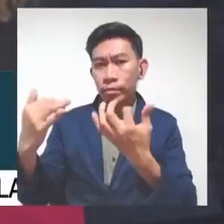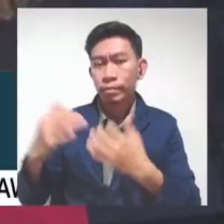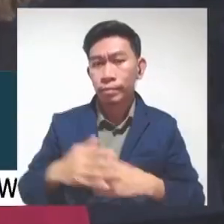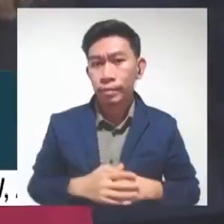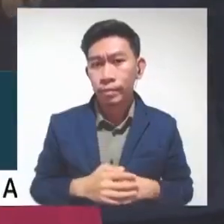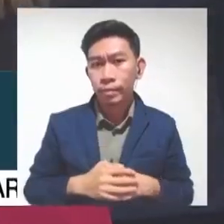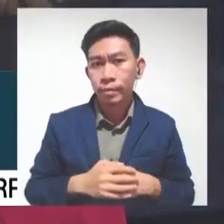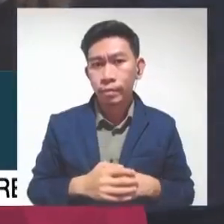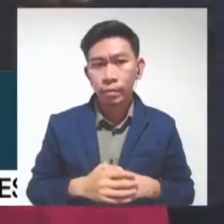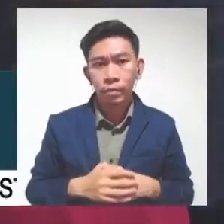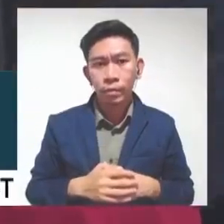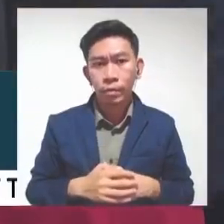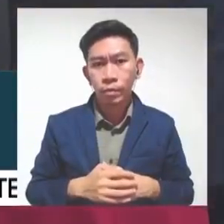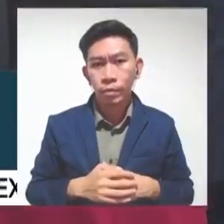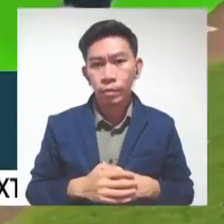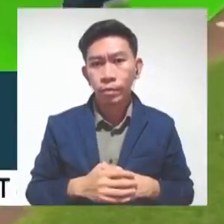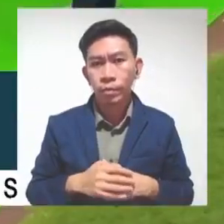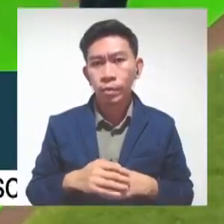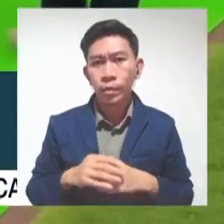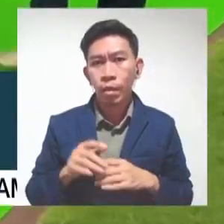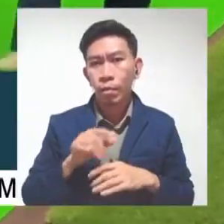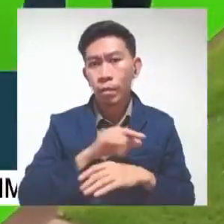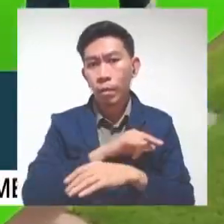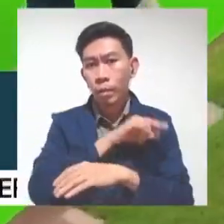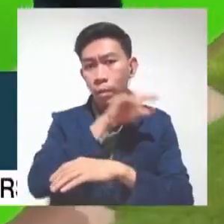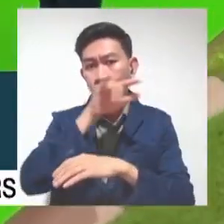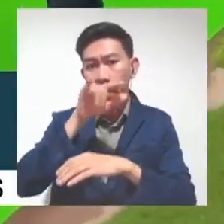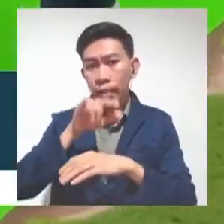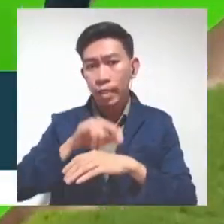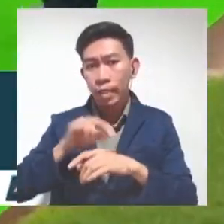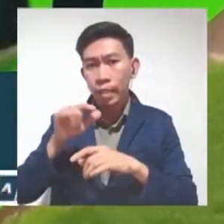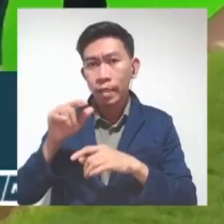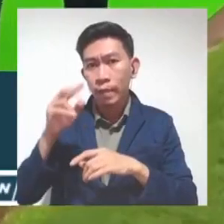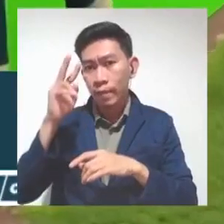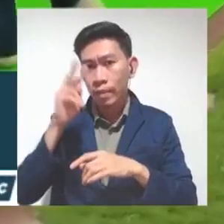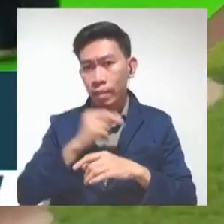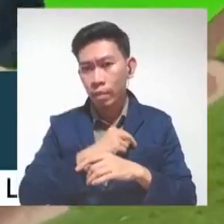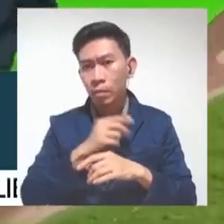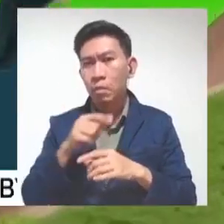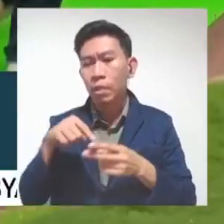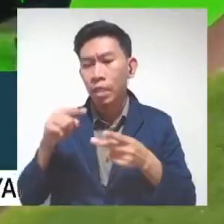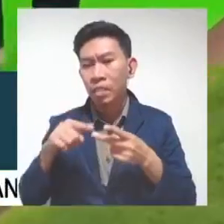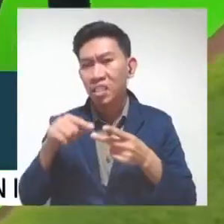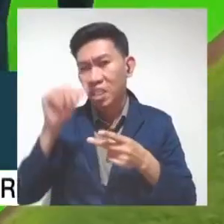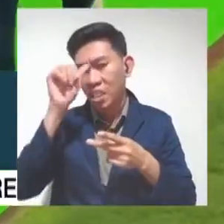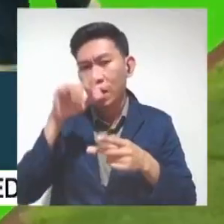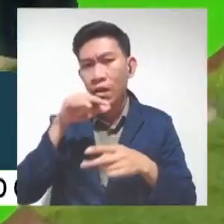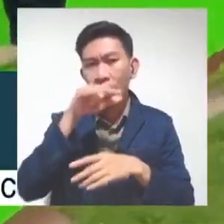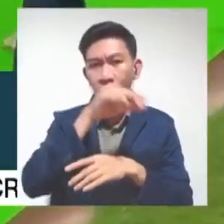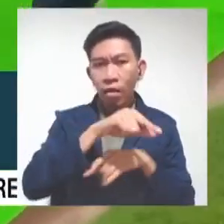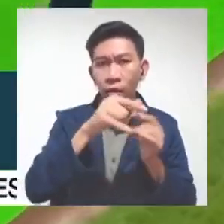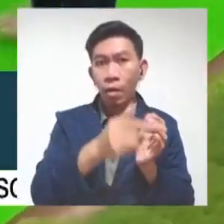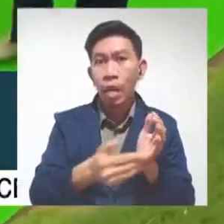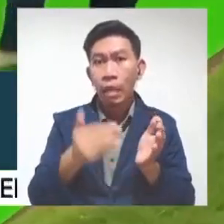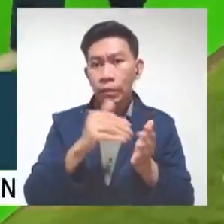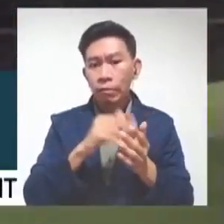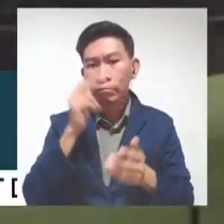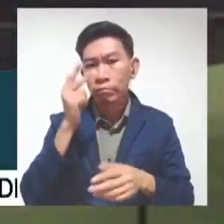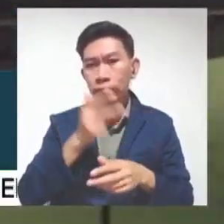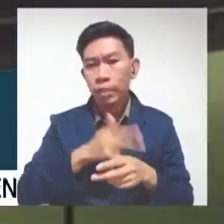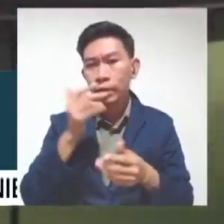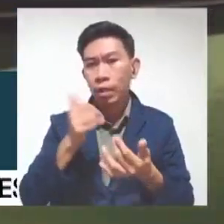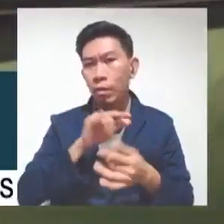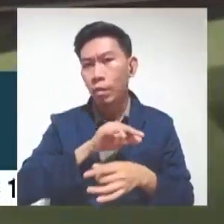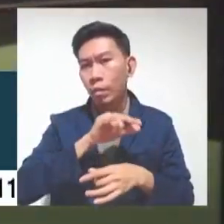Fresh off his historic visit to Vietnam and the G20 summit in India, U.S. President Joe Biden will again engage with world leaders,